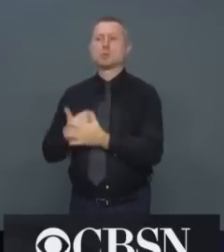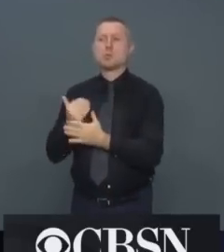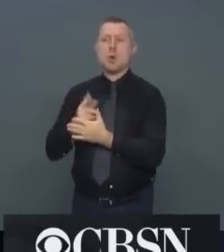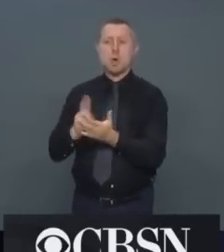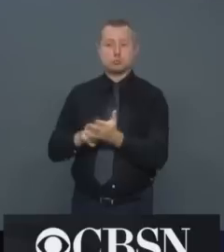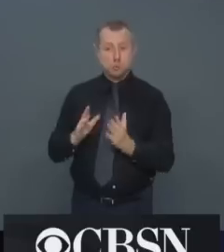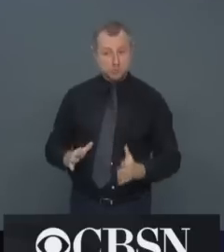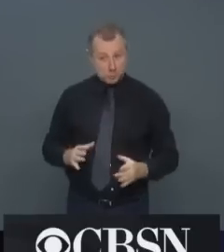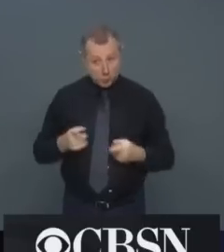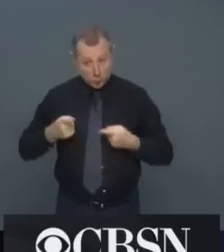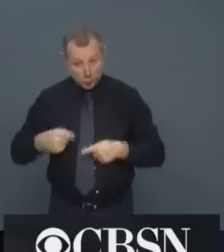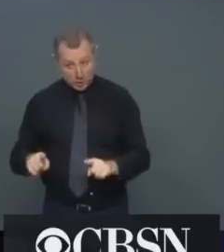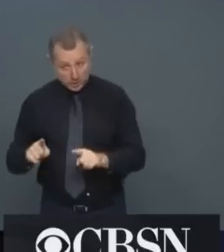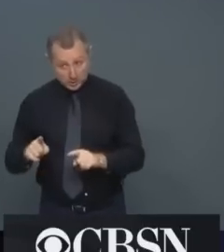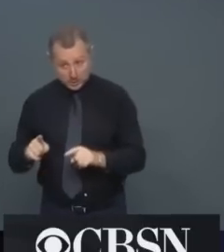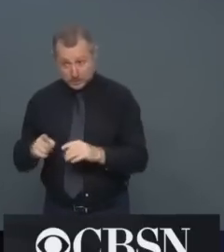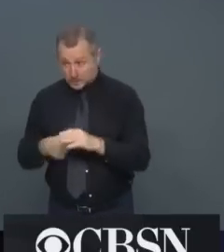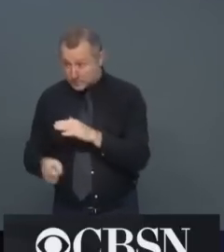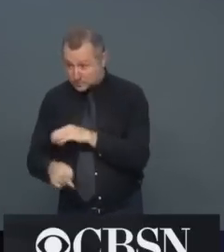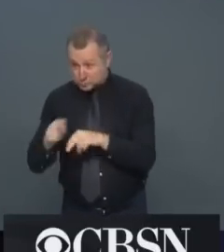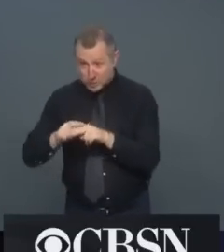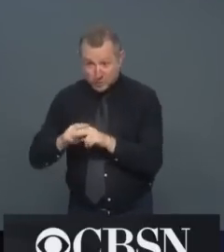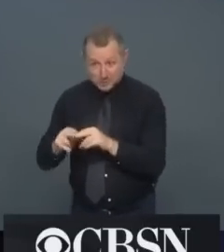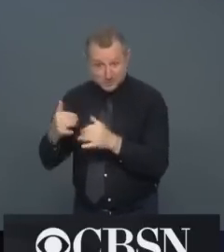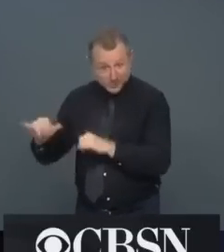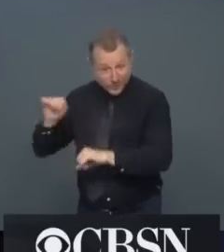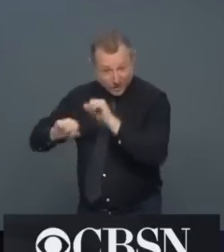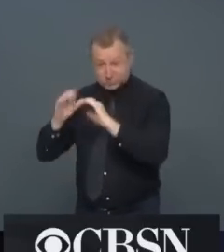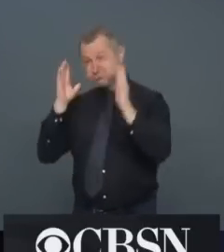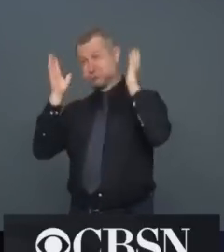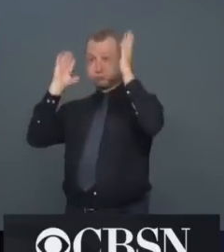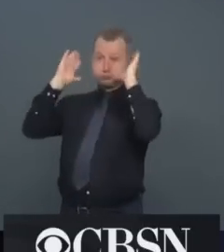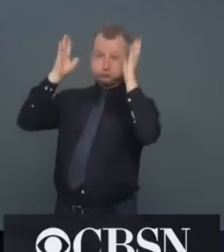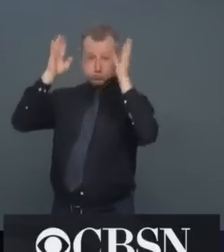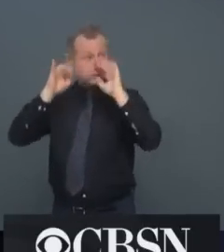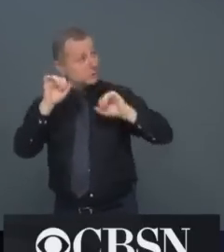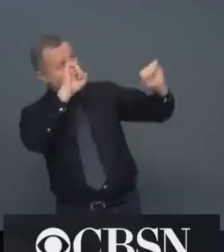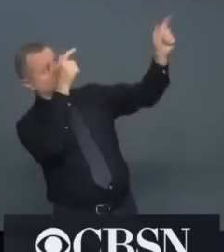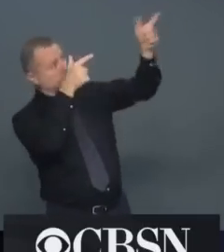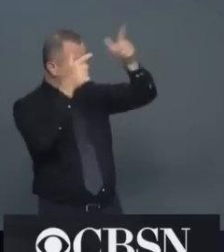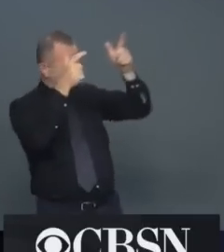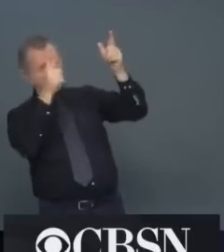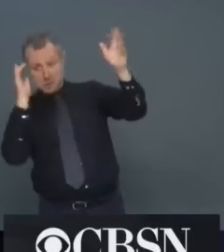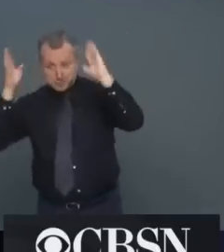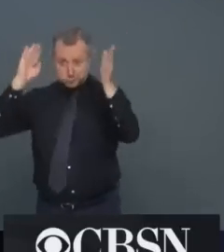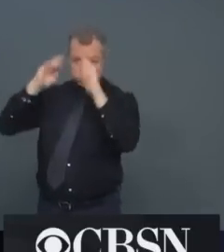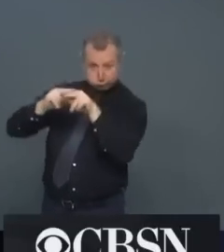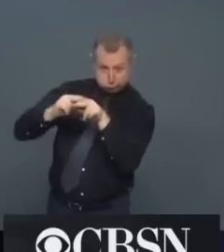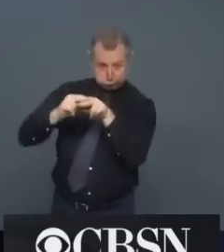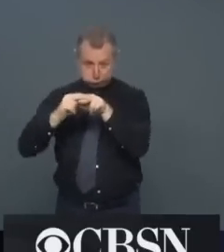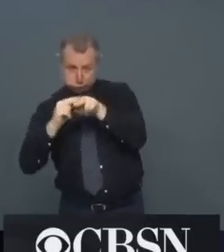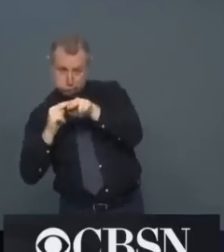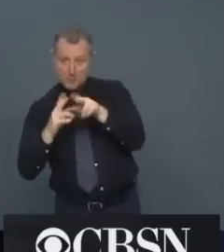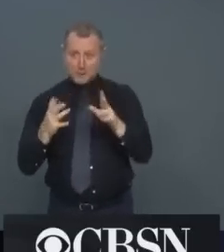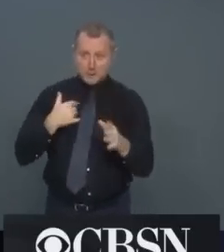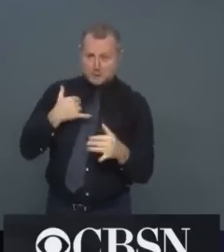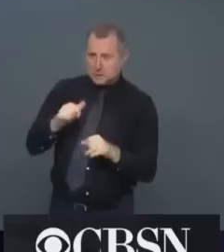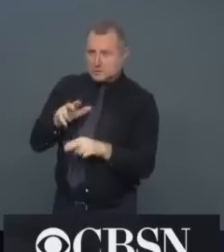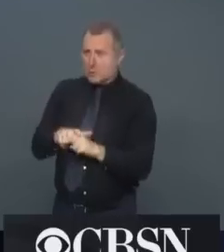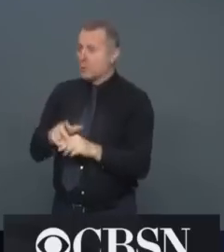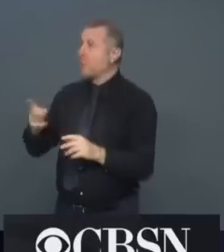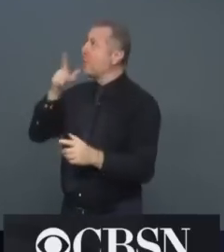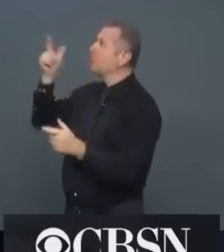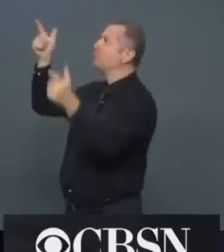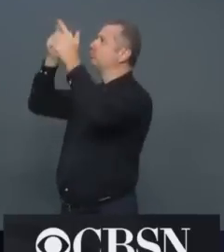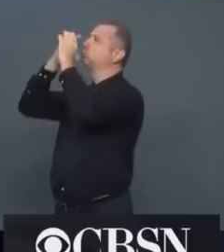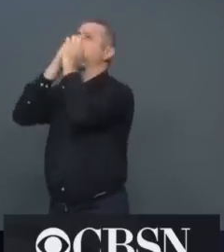they're disinfecting? They're disinfecting all day. You know this. You've seen it. While they're running a At train? the end of the You're sitting on the train and they're going to disinfect? At the end of the line,